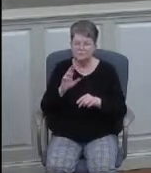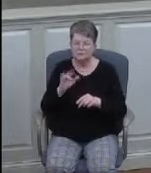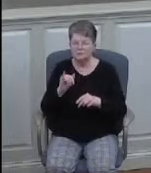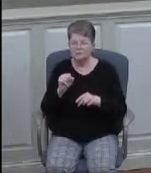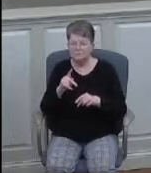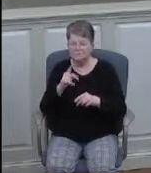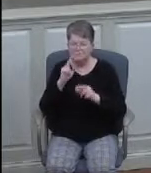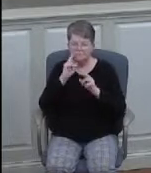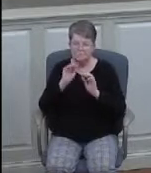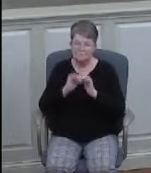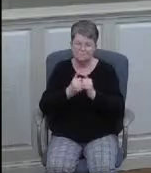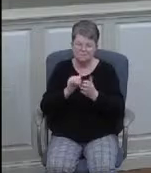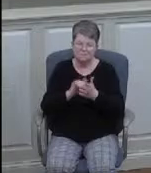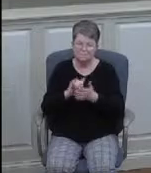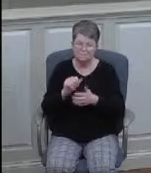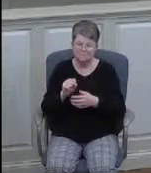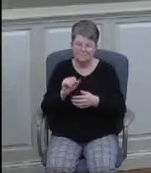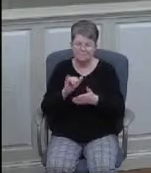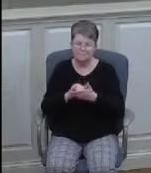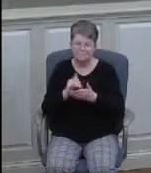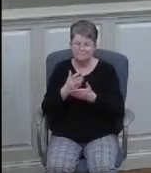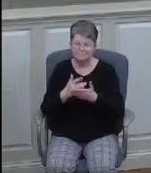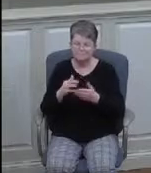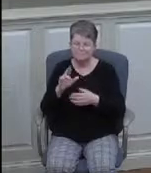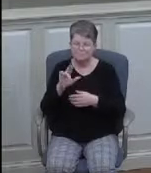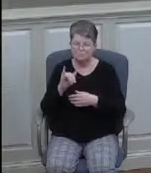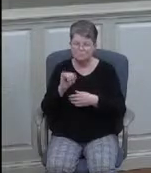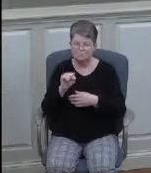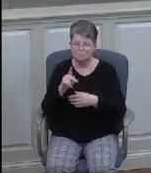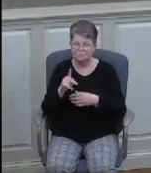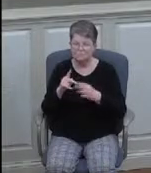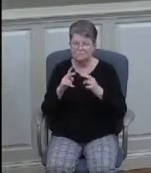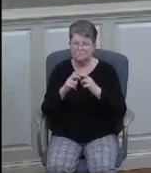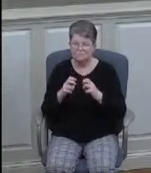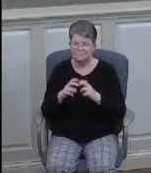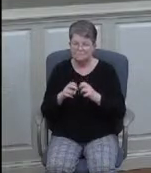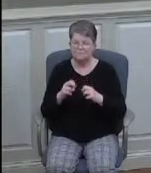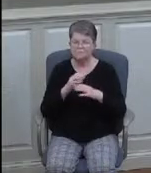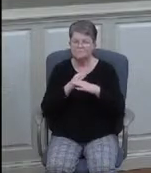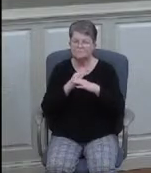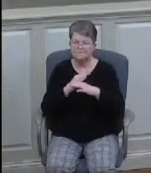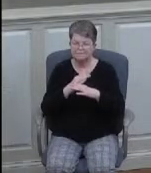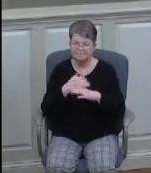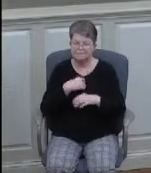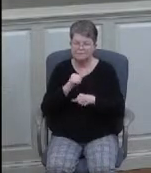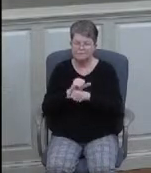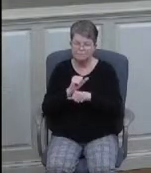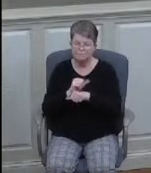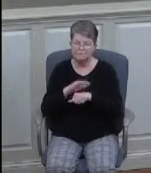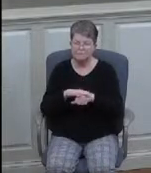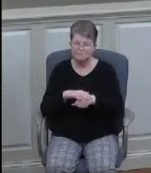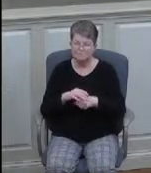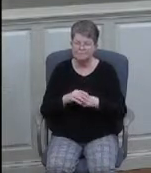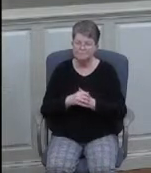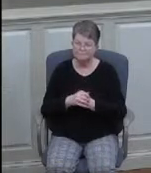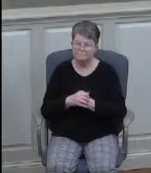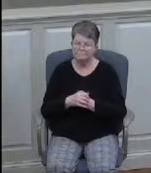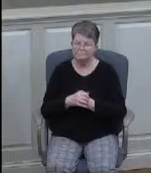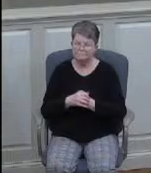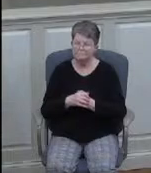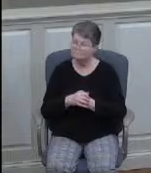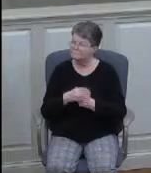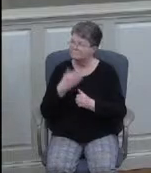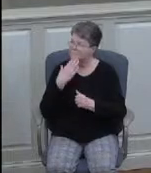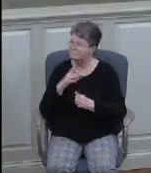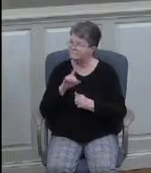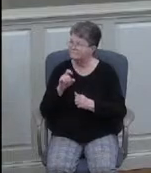yeah, that is part of our risk analysis, risk prevention that we're currently working on. Okay. Mm-hmm. Yeah, this, great and, question.